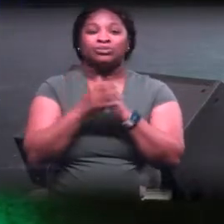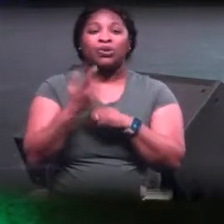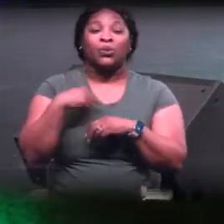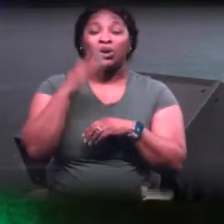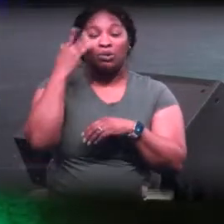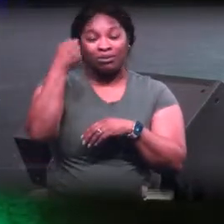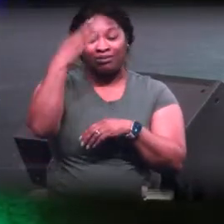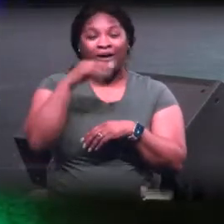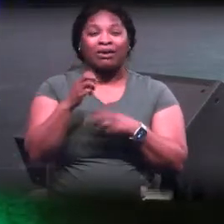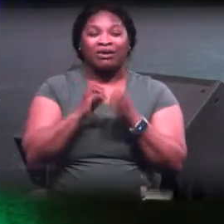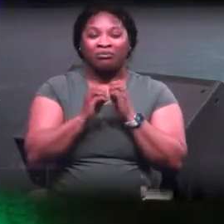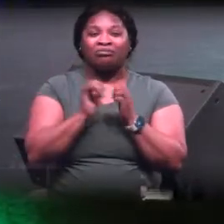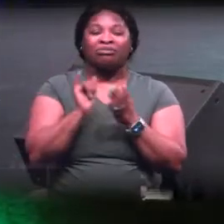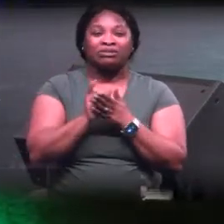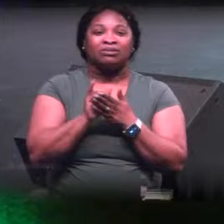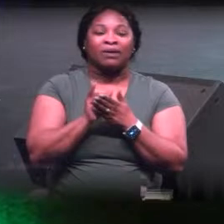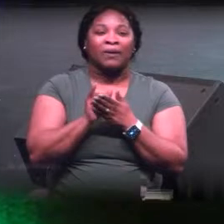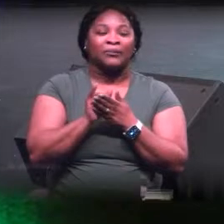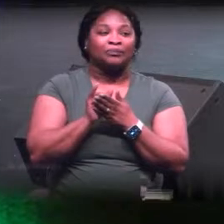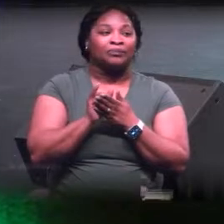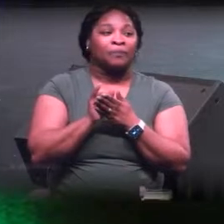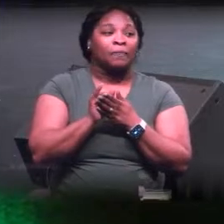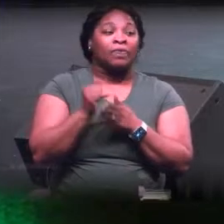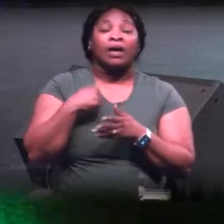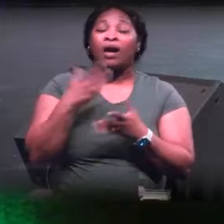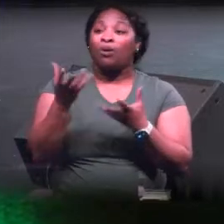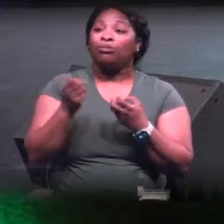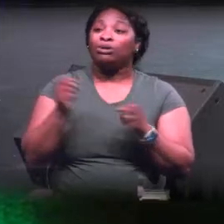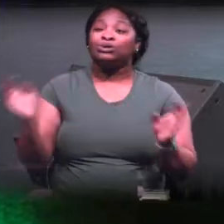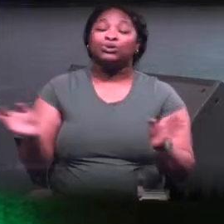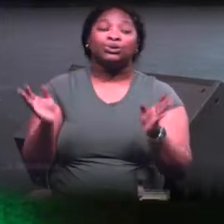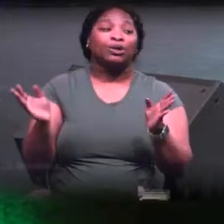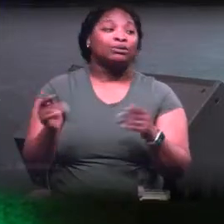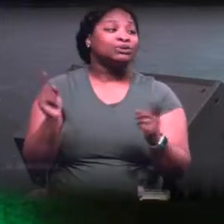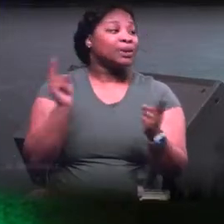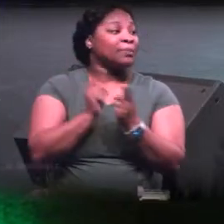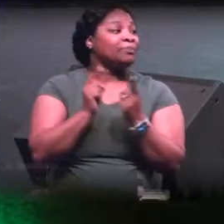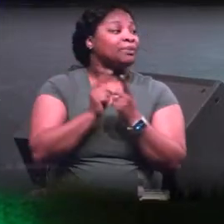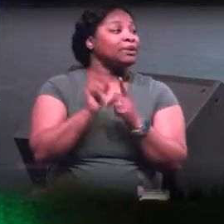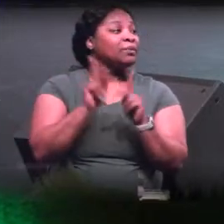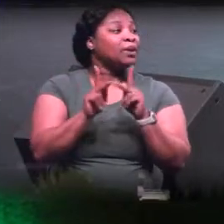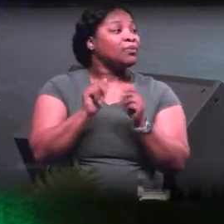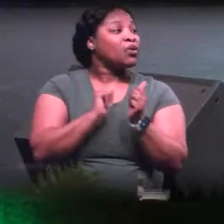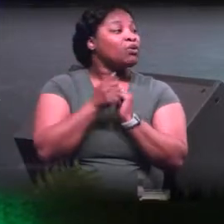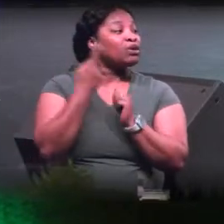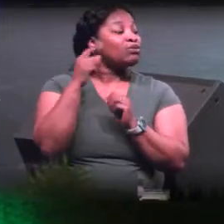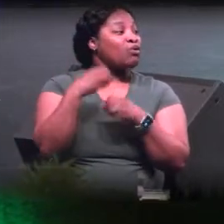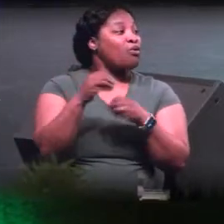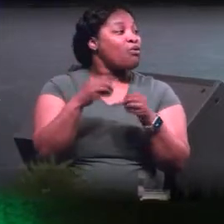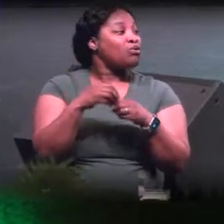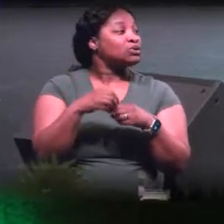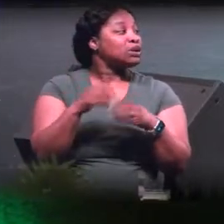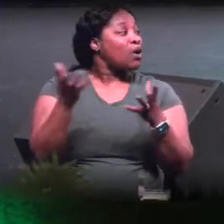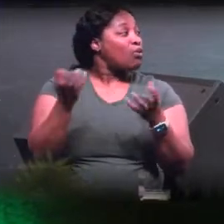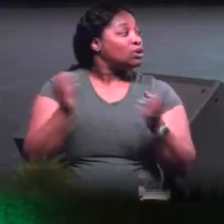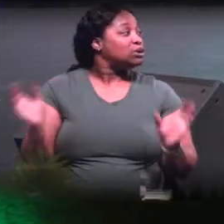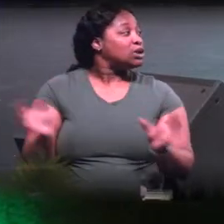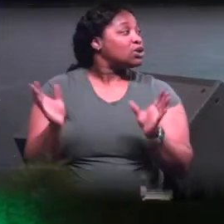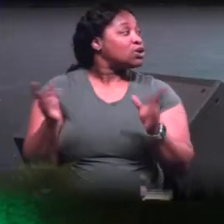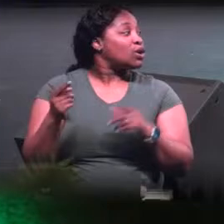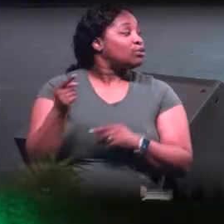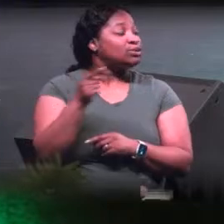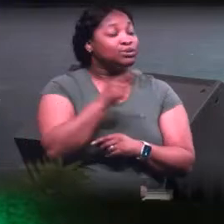to reconcile. I want to encourage you to meet these candidates today. I also want to encourage you,